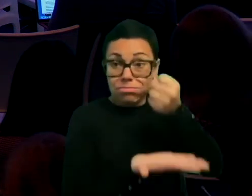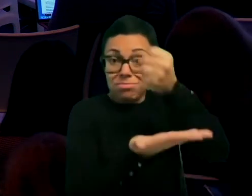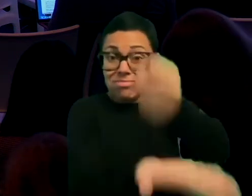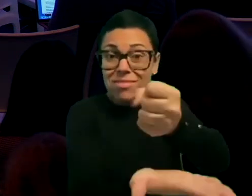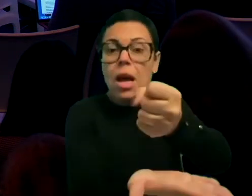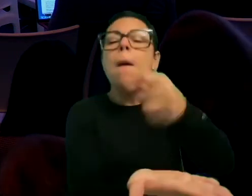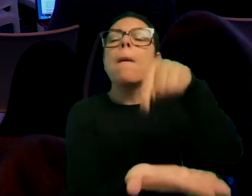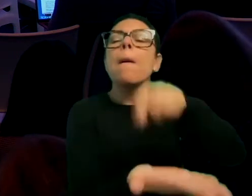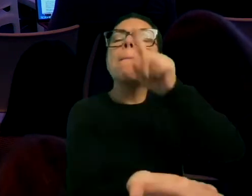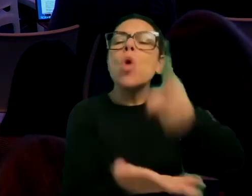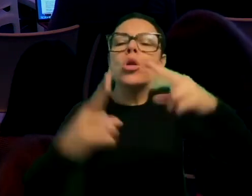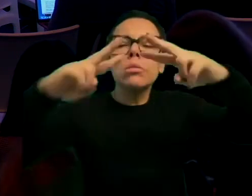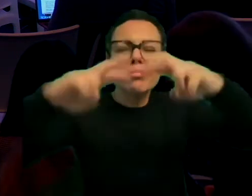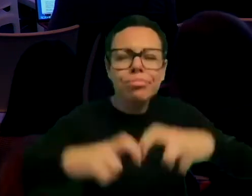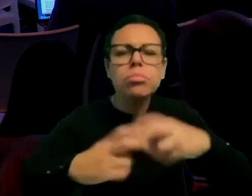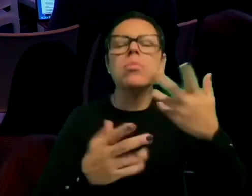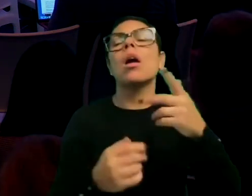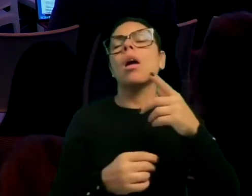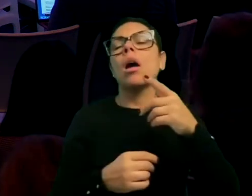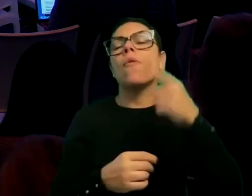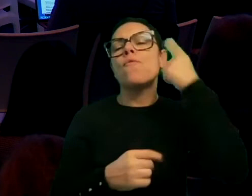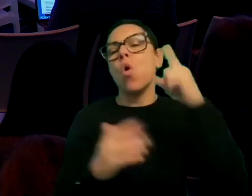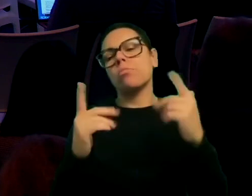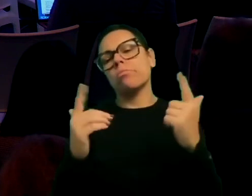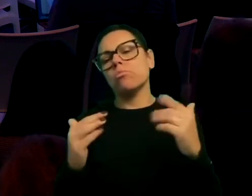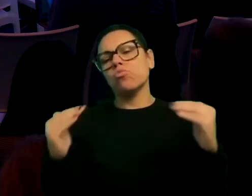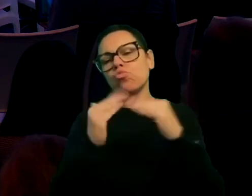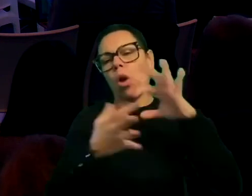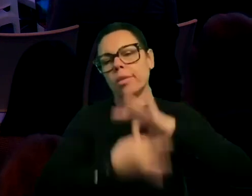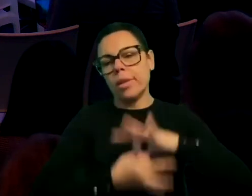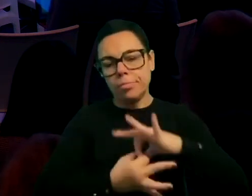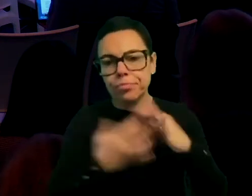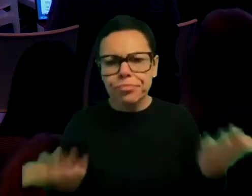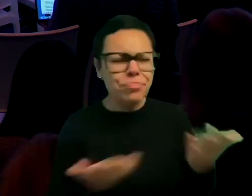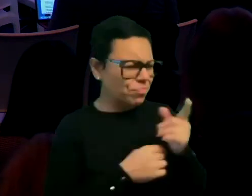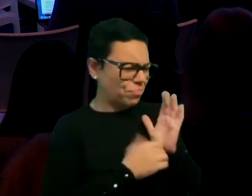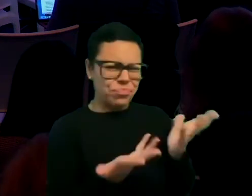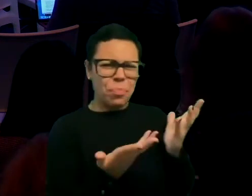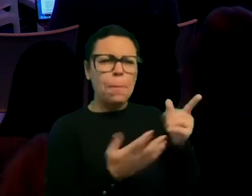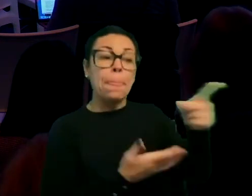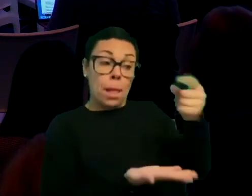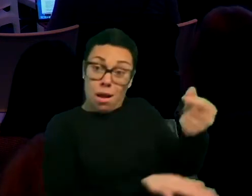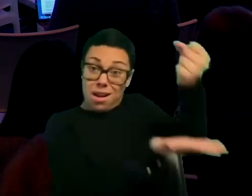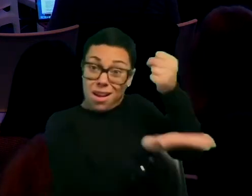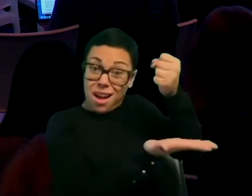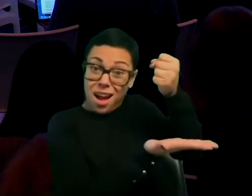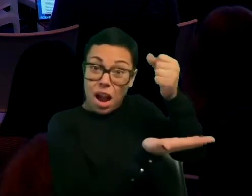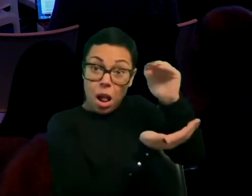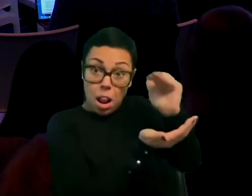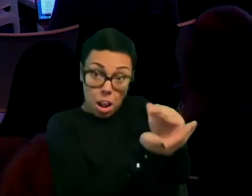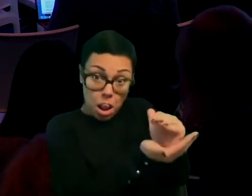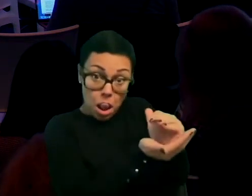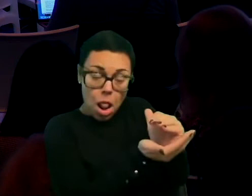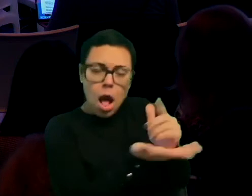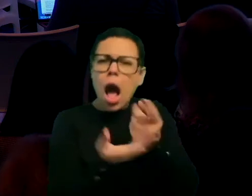hear your advice is, if your resources are limited, yeah, start with something small and specific, and then, because you have to get